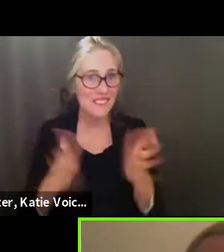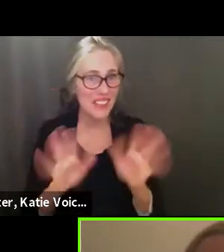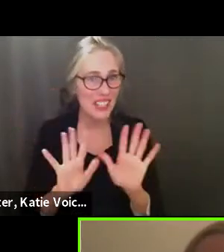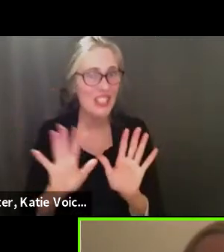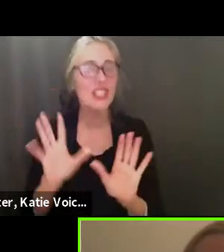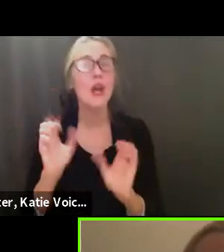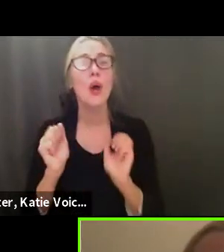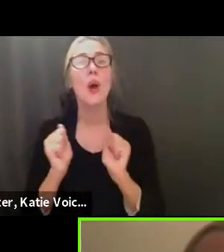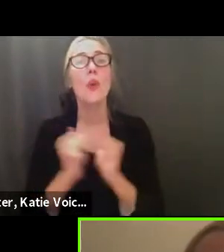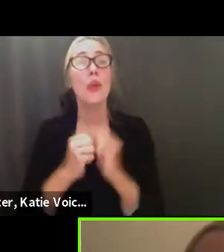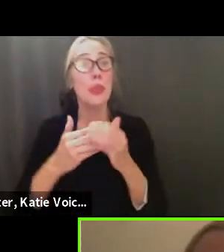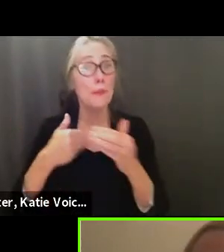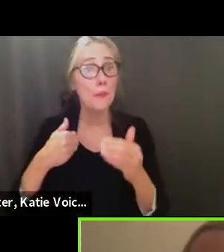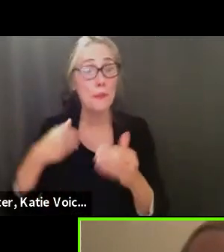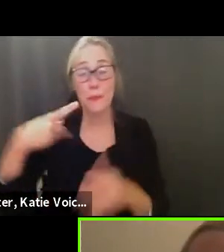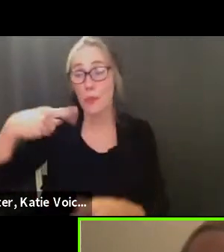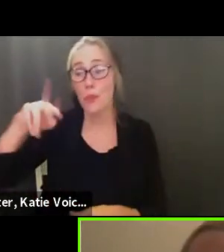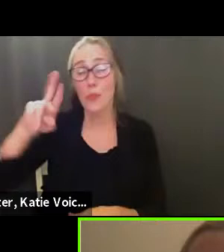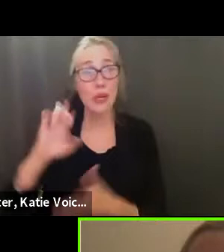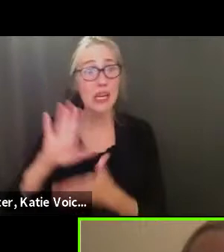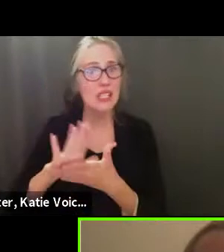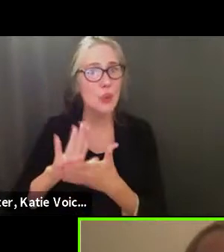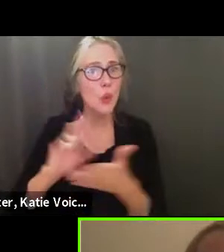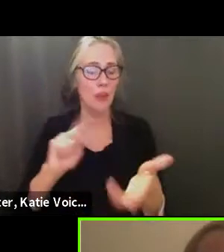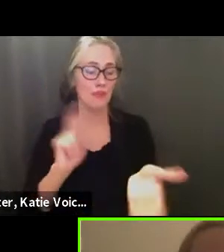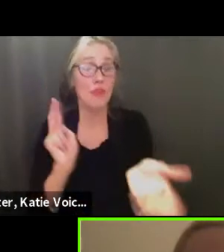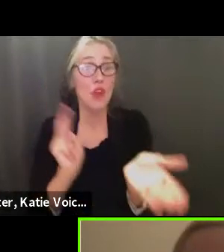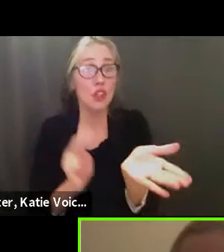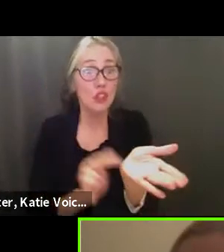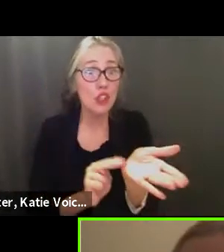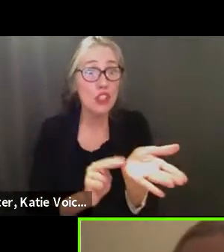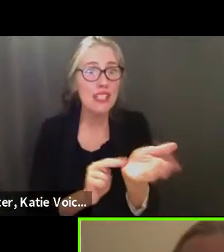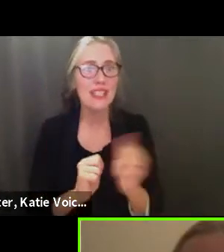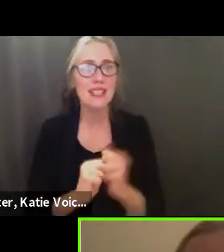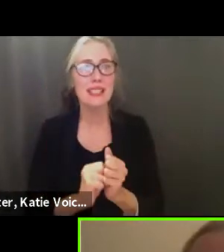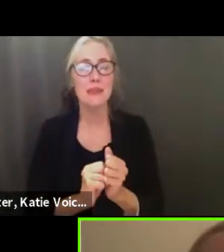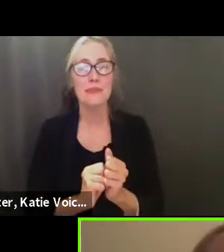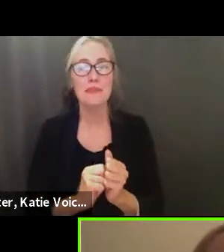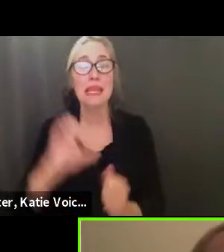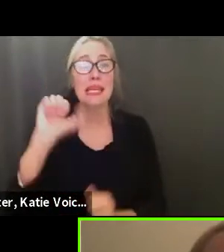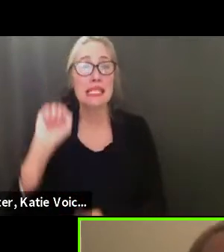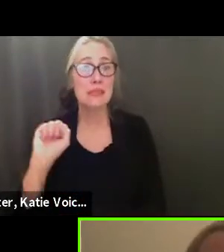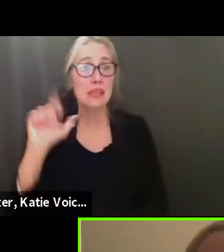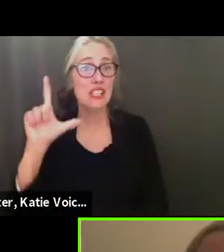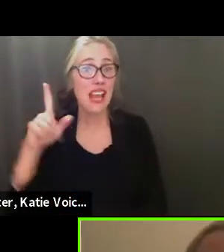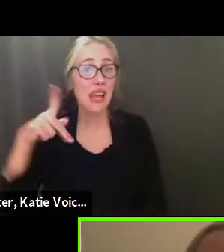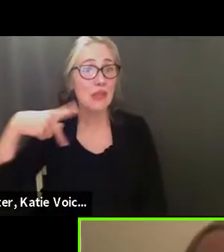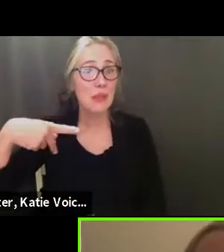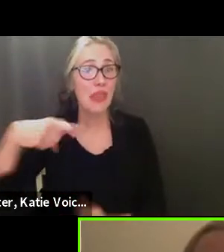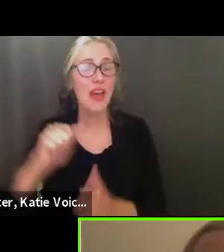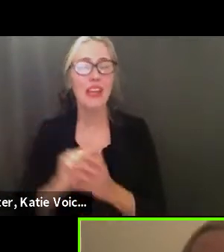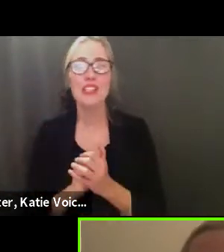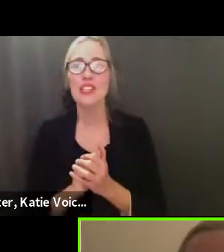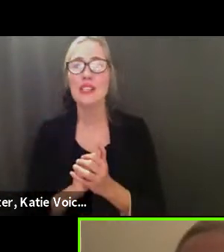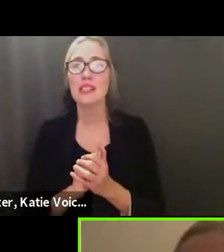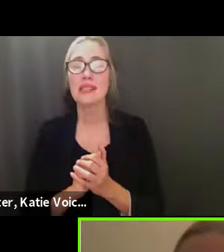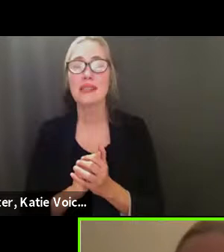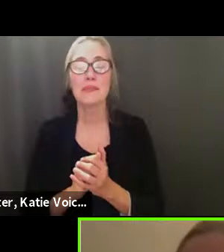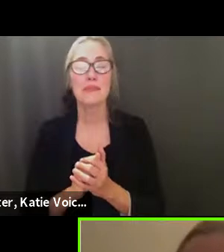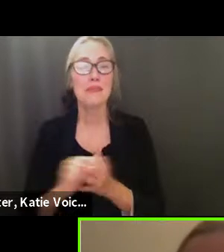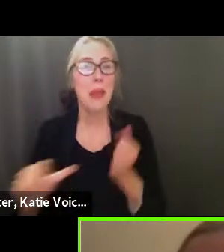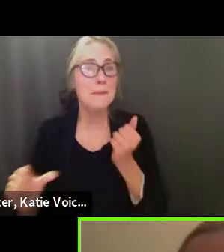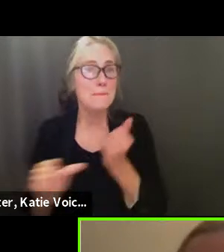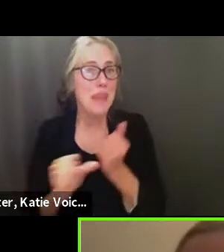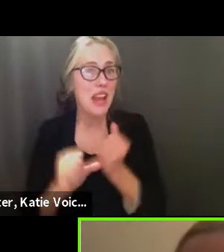before, preschool teachers. We've been hiring nurses, speech language pathologists, paraeducators, counselors, and